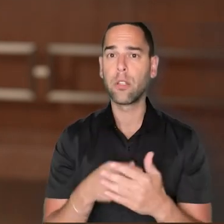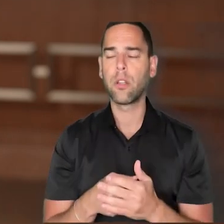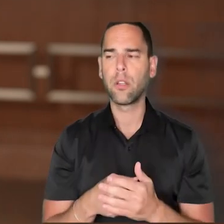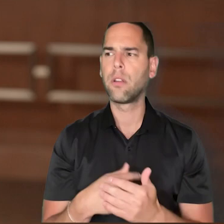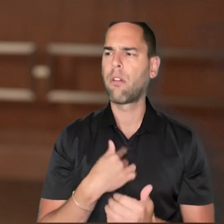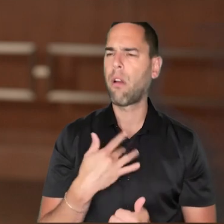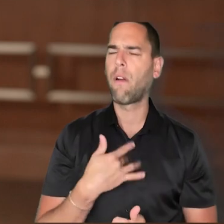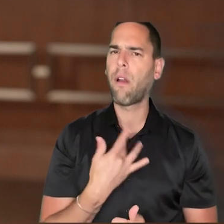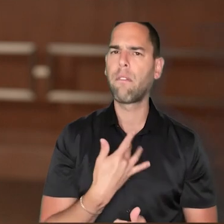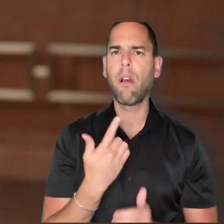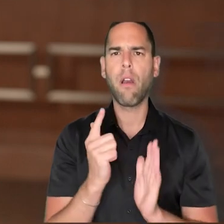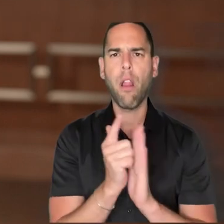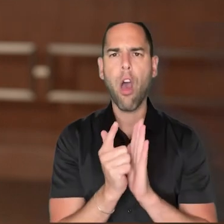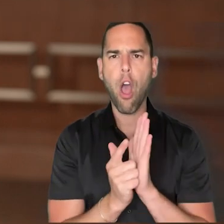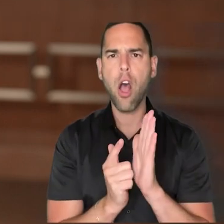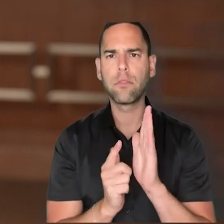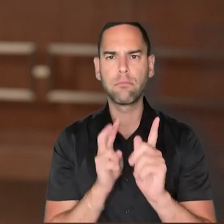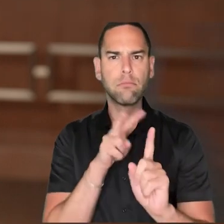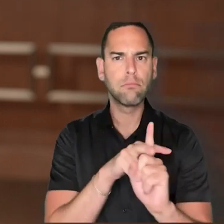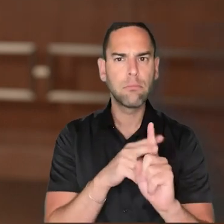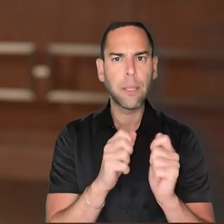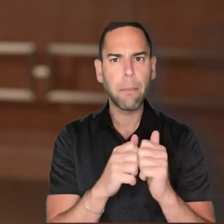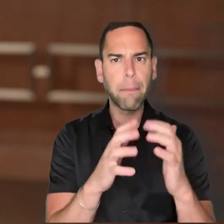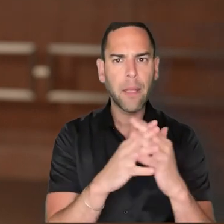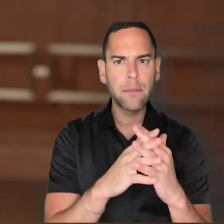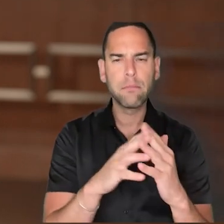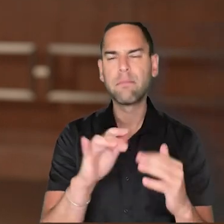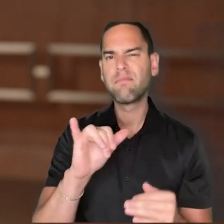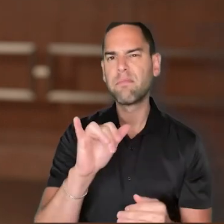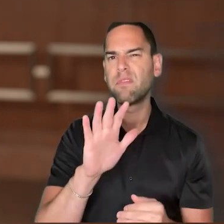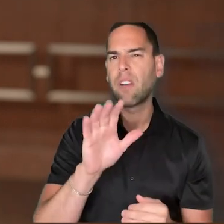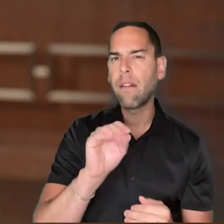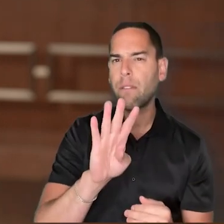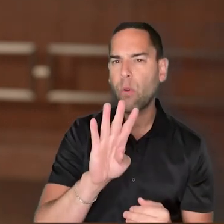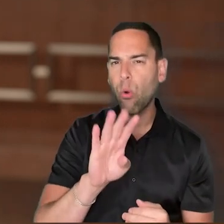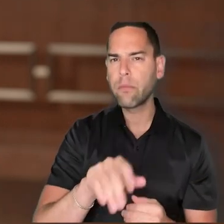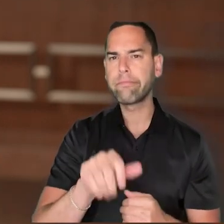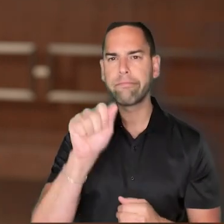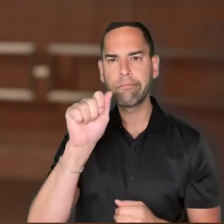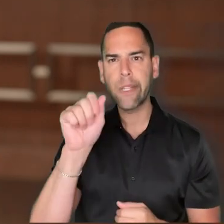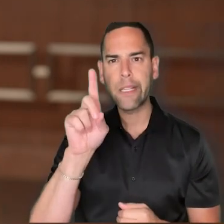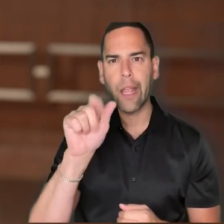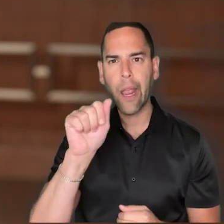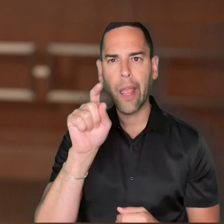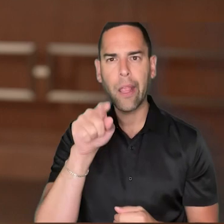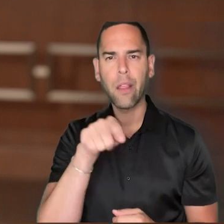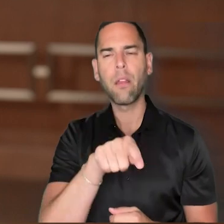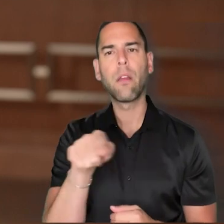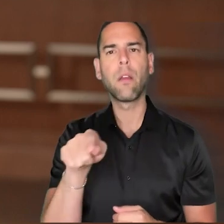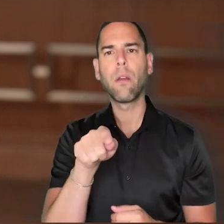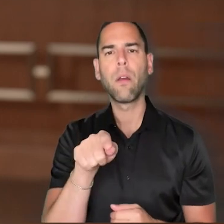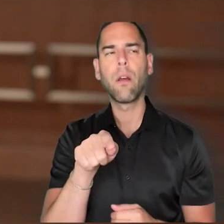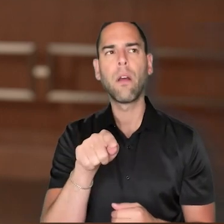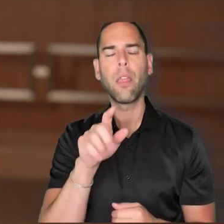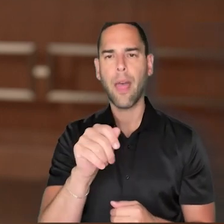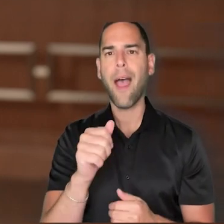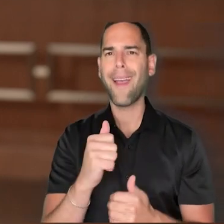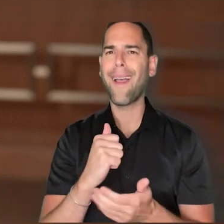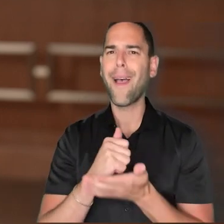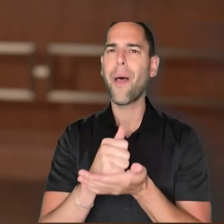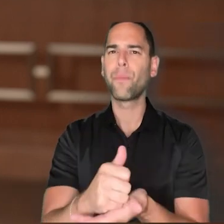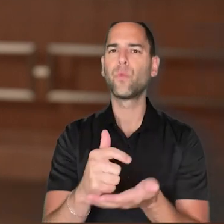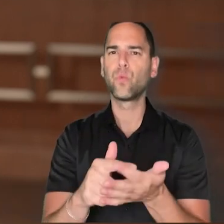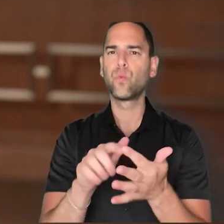think implementation of laws like 504 and the Americans with Disabilities Act have been